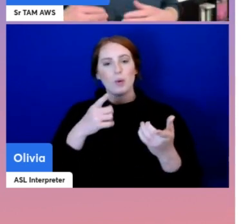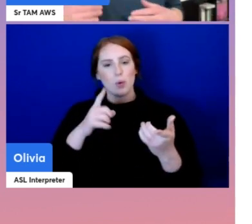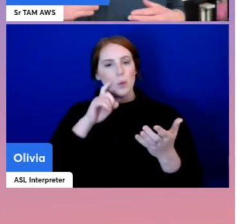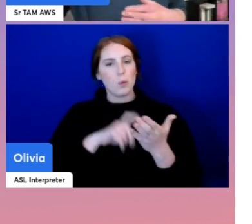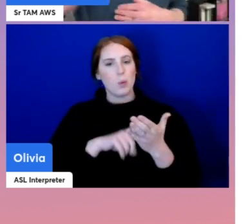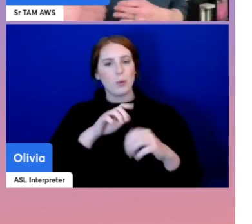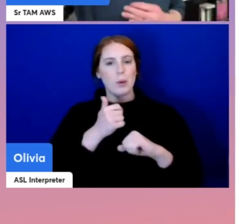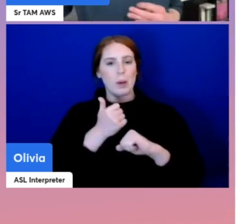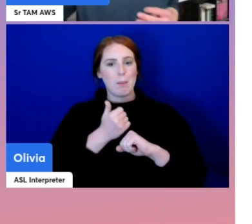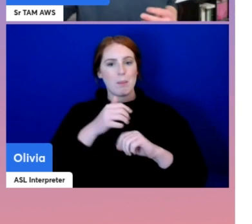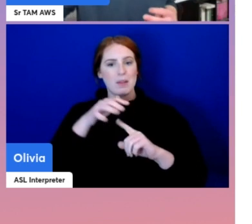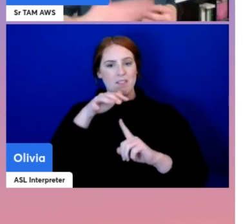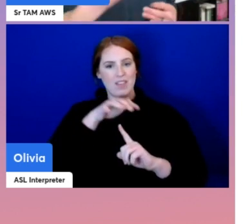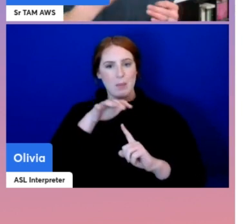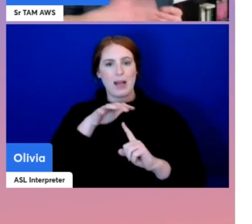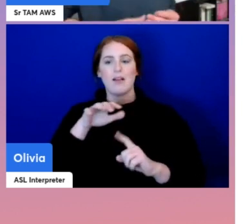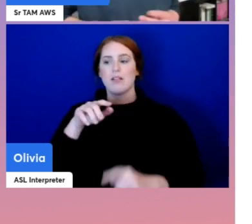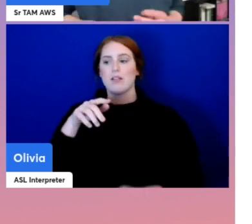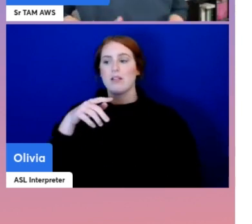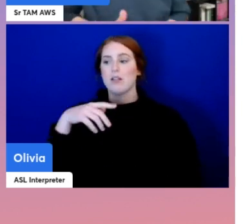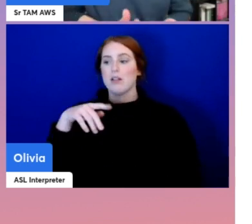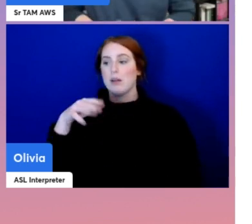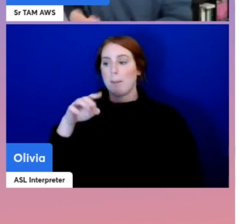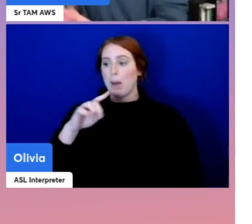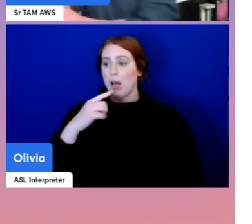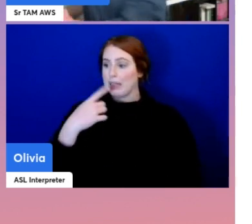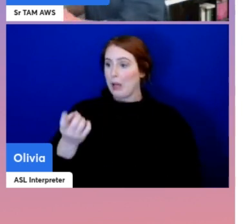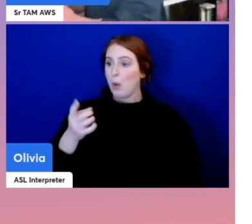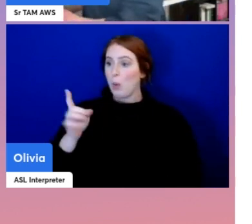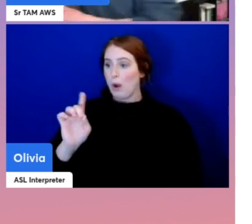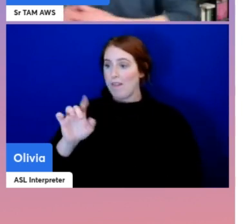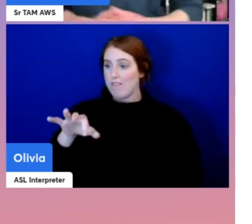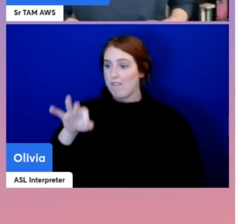the pod where to find Vault, which in this case is